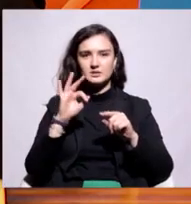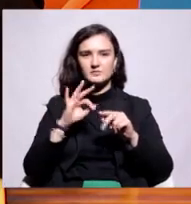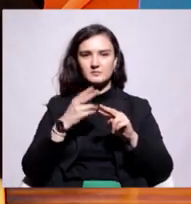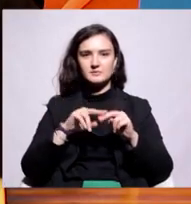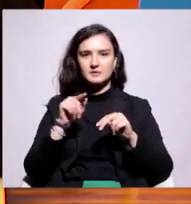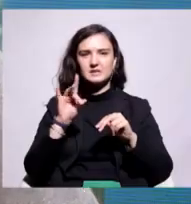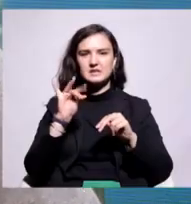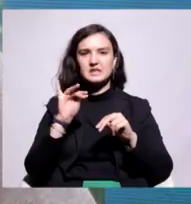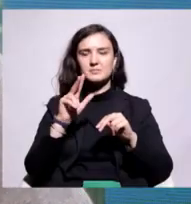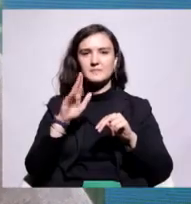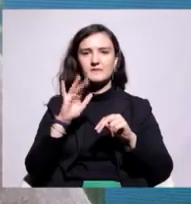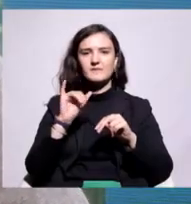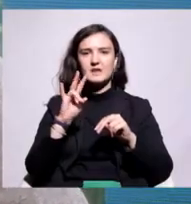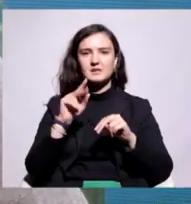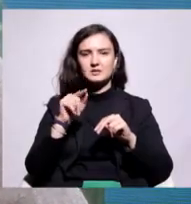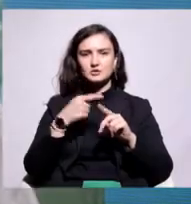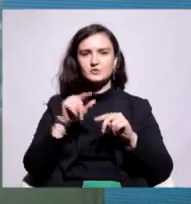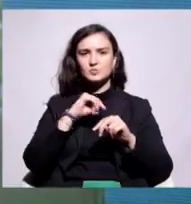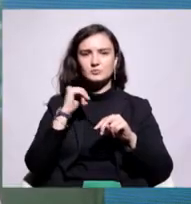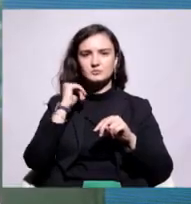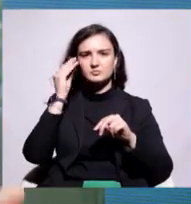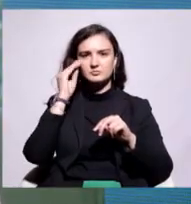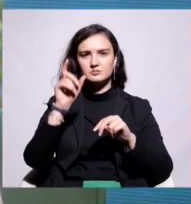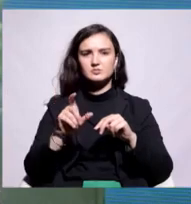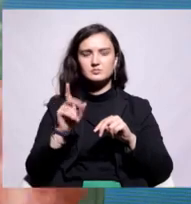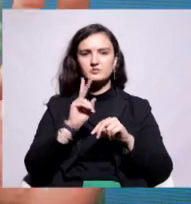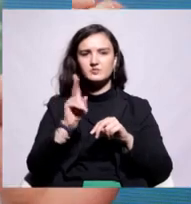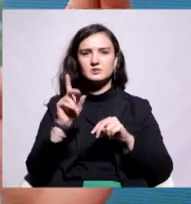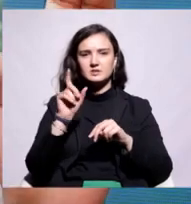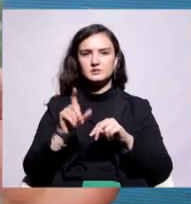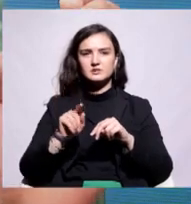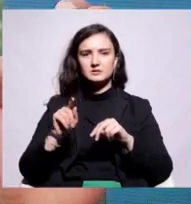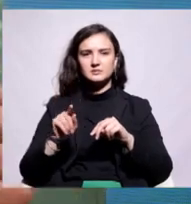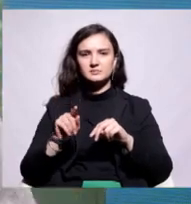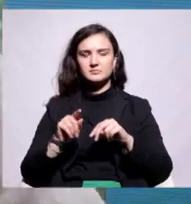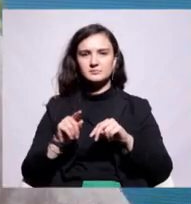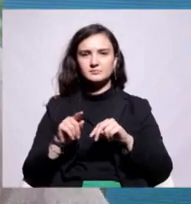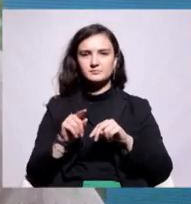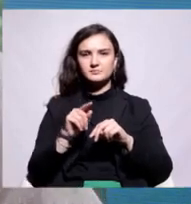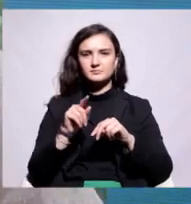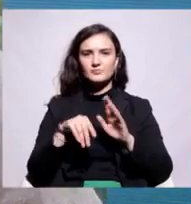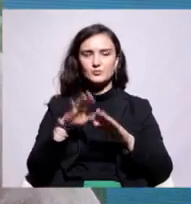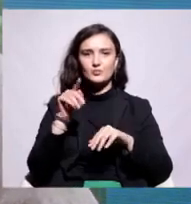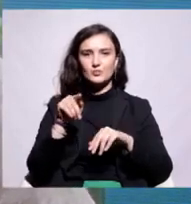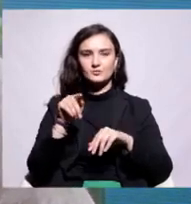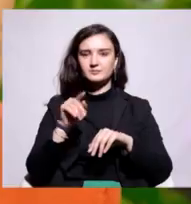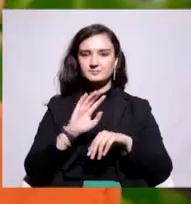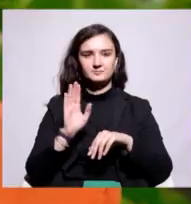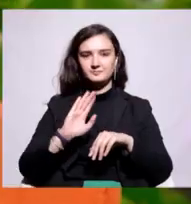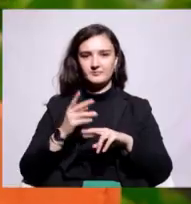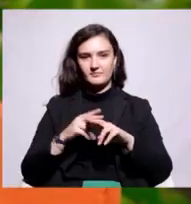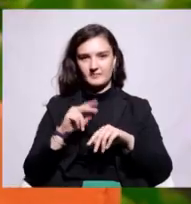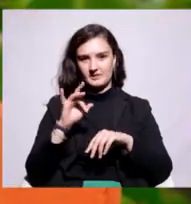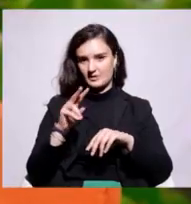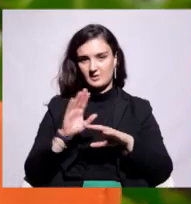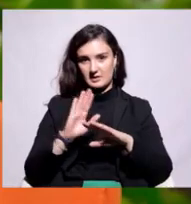for you. Do you consider yourself someone who is a Rip Van Winkle? Oh, no, Mr.